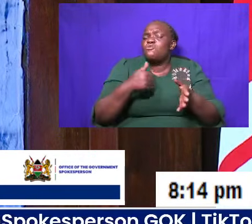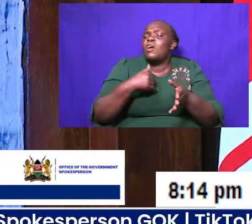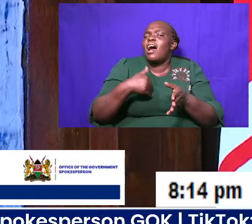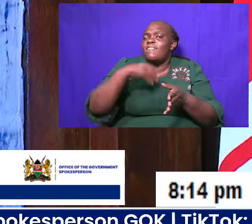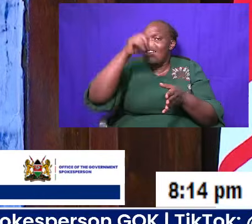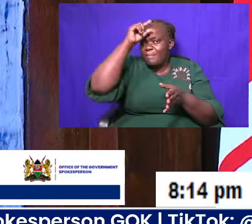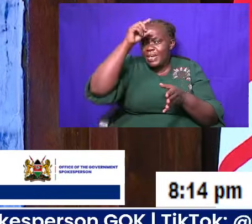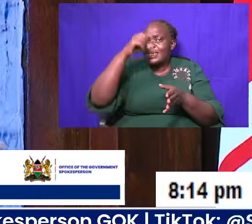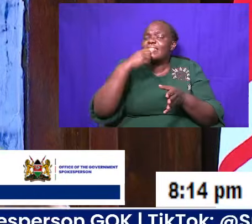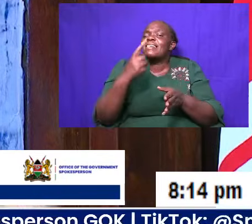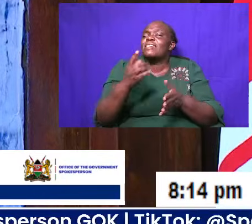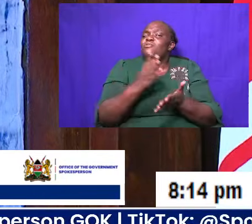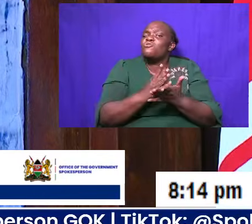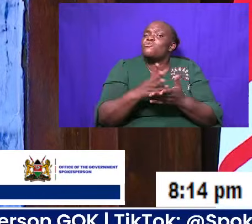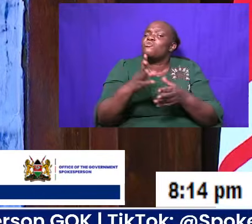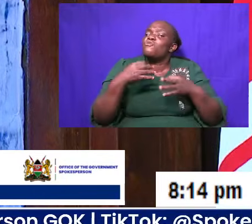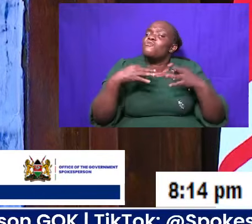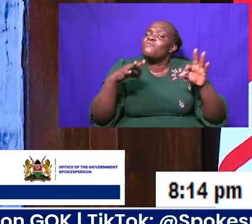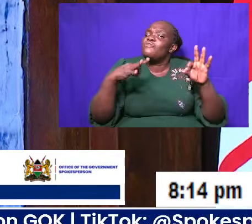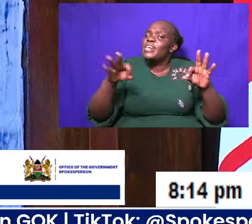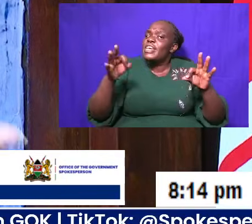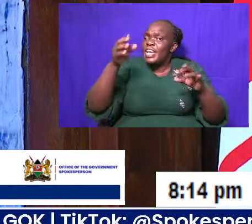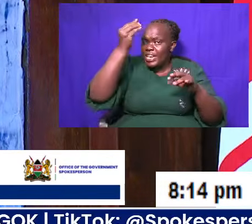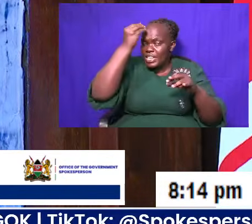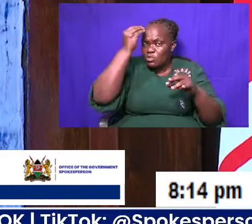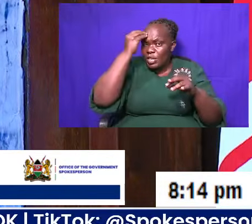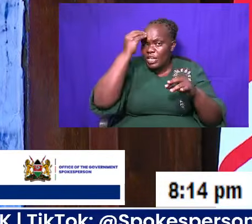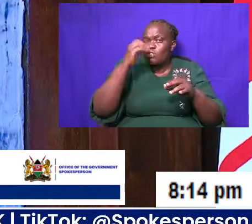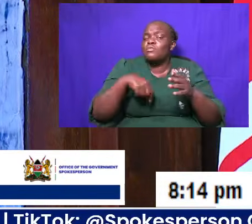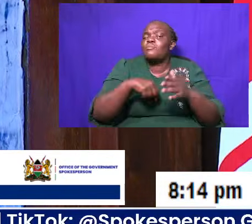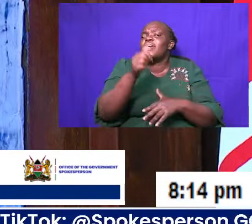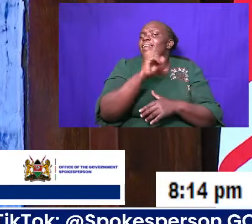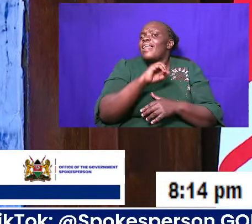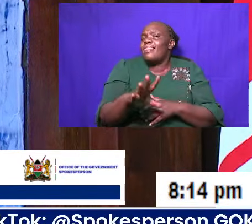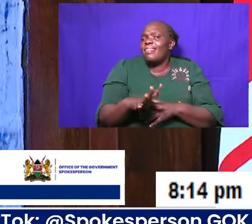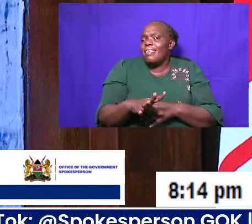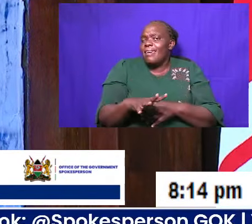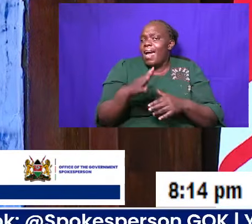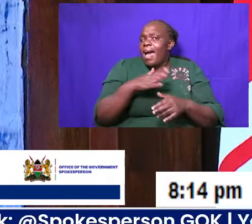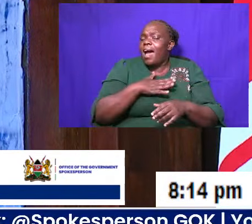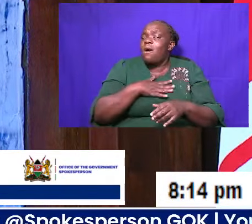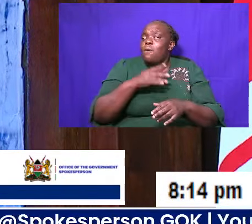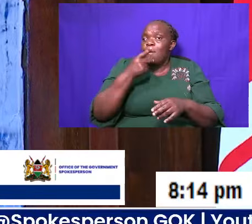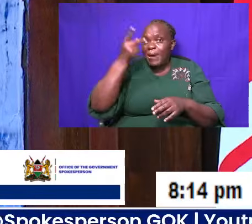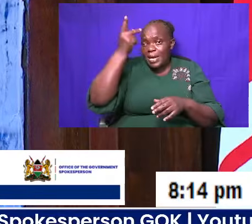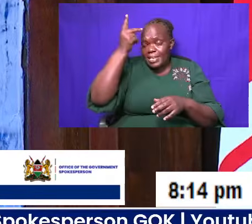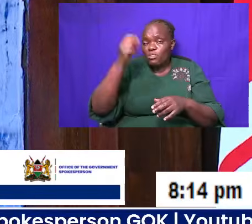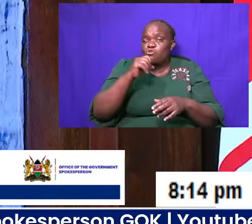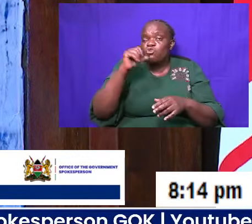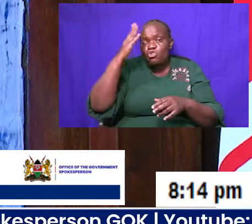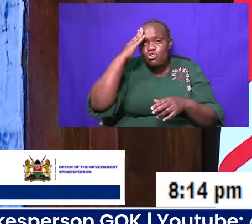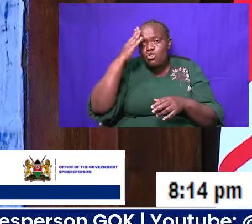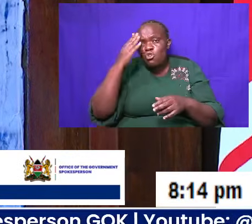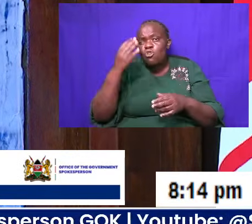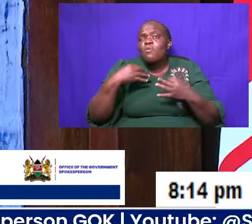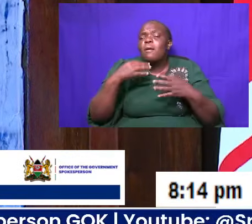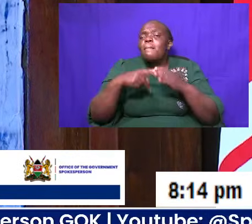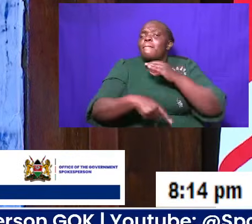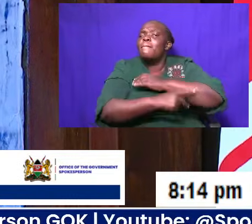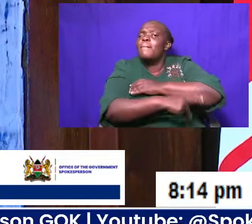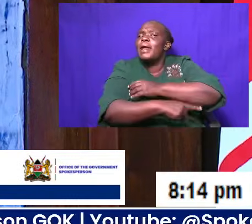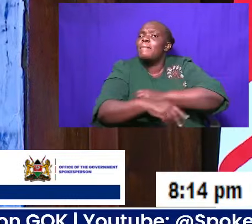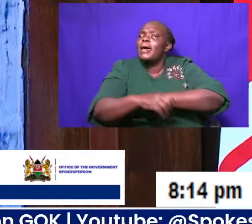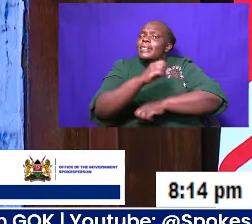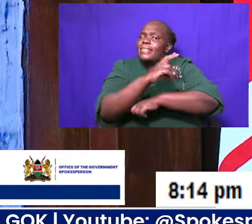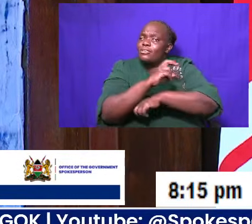said, we're going to give you education. You actually will not pay. Yeah. And actually our parents didn't know whether it's only primary or even secondary. So there